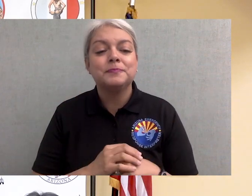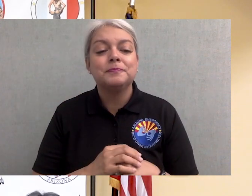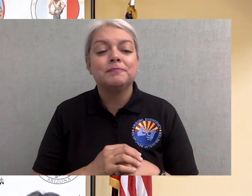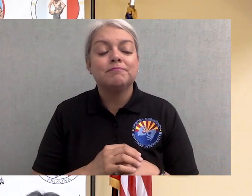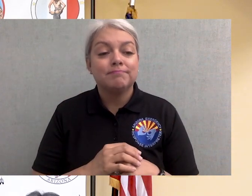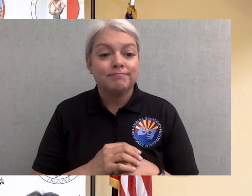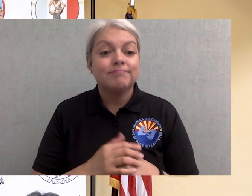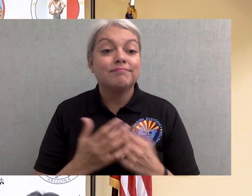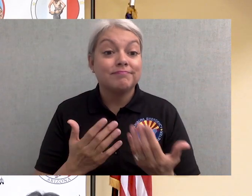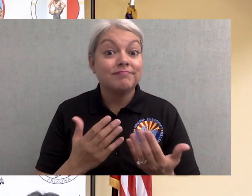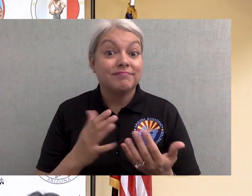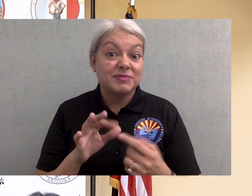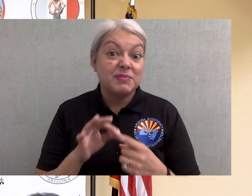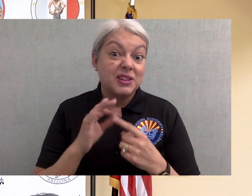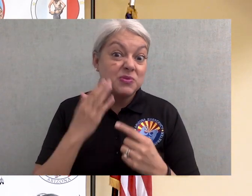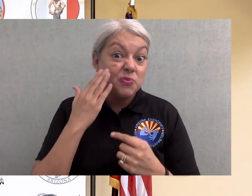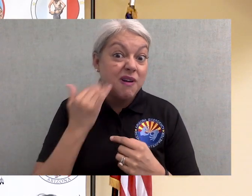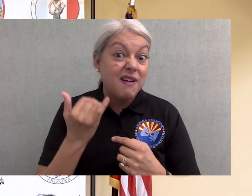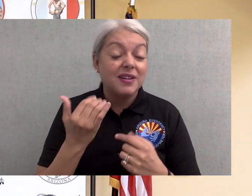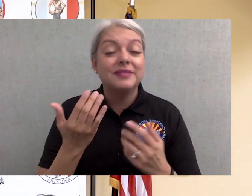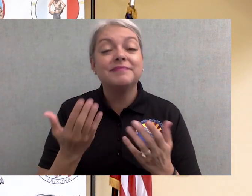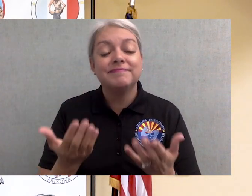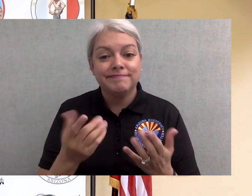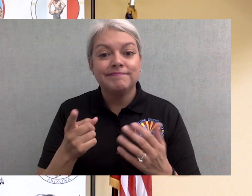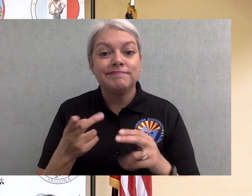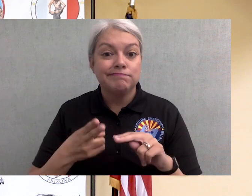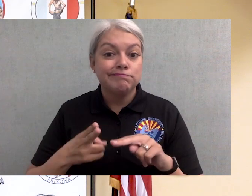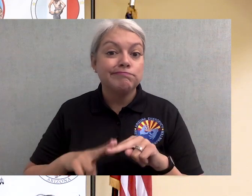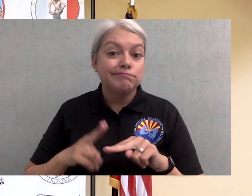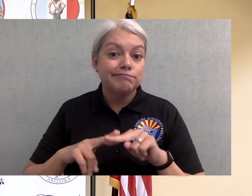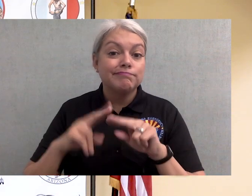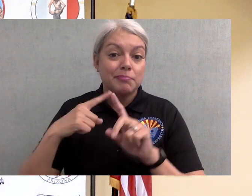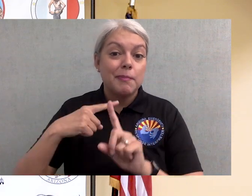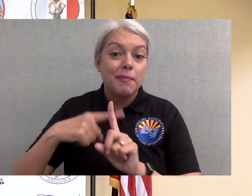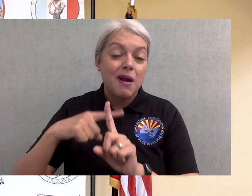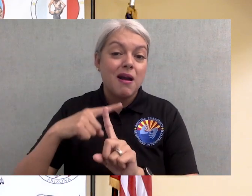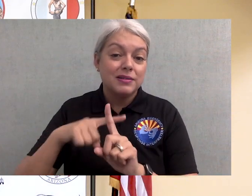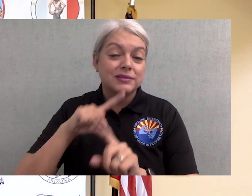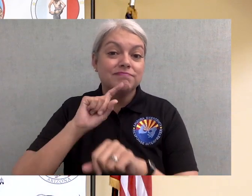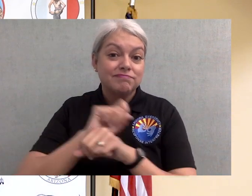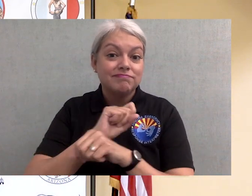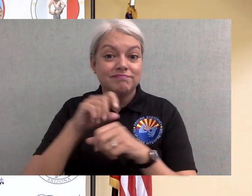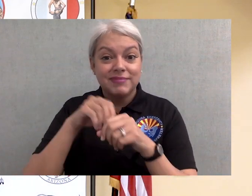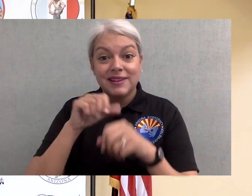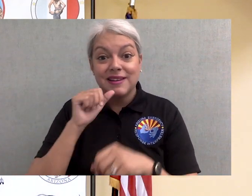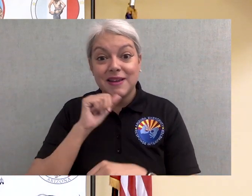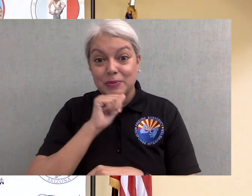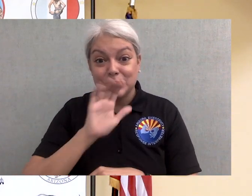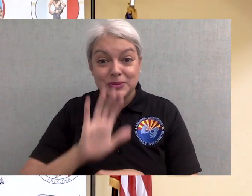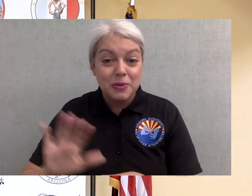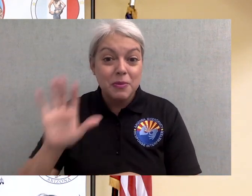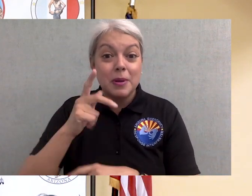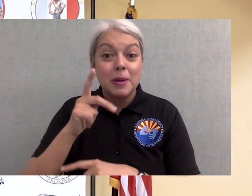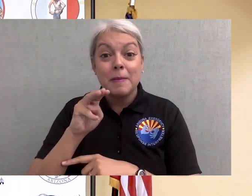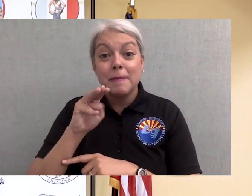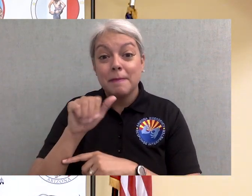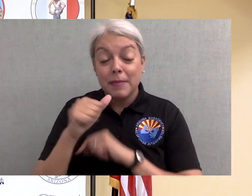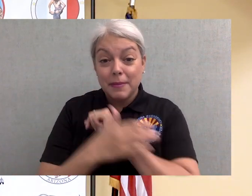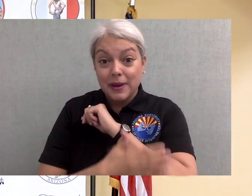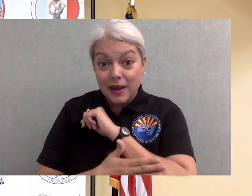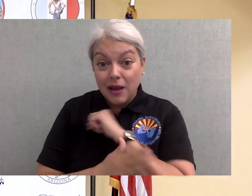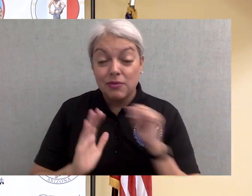the increase in positivity cases throughout Arizona, Pima County, and our own community. We'll be updating